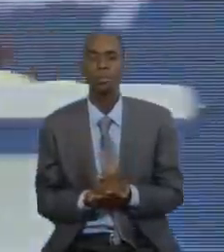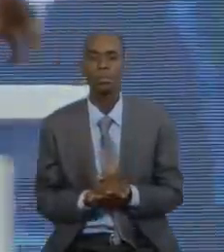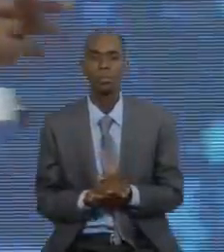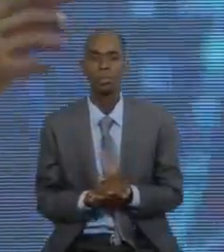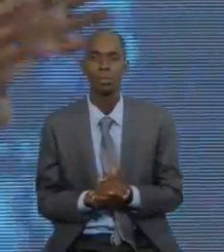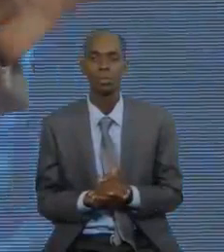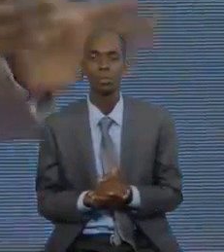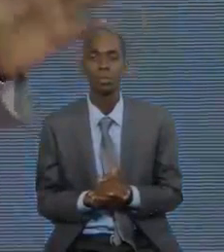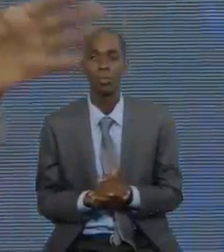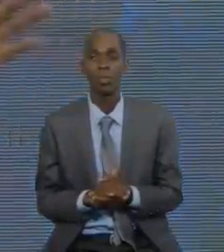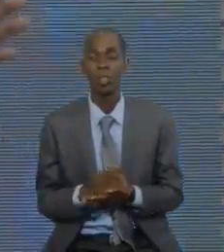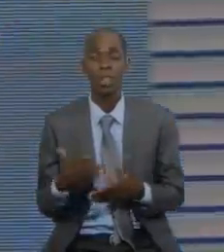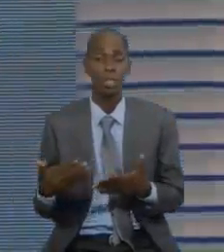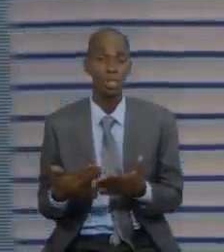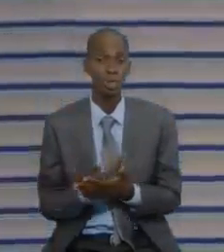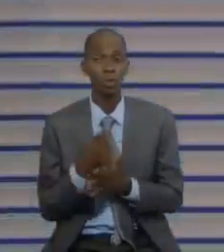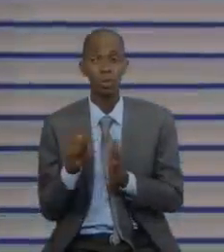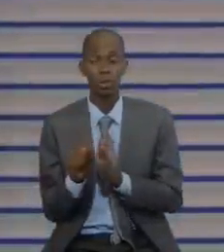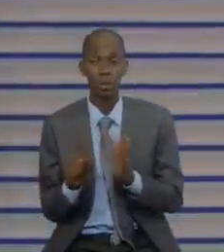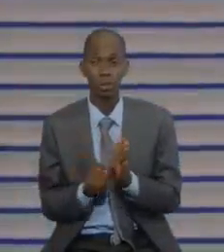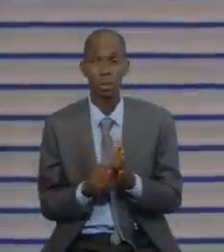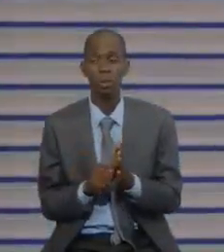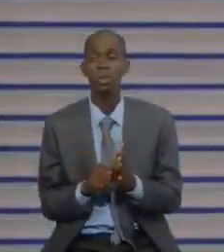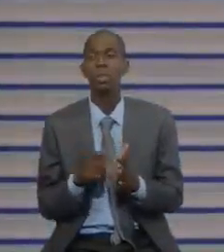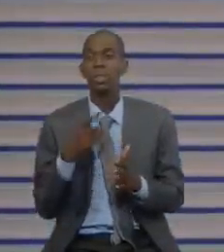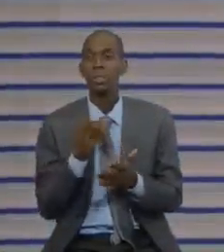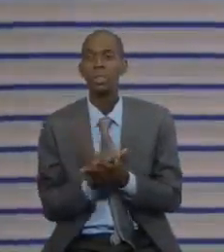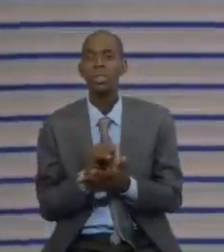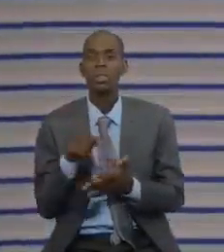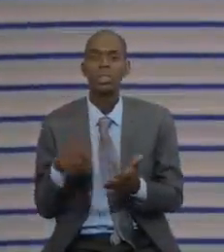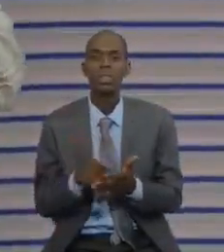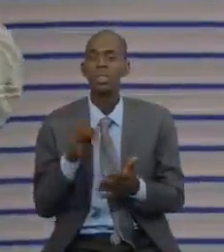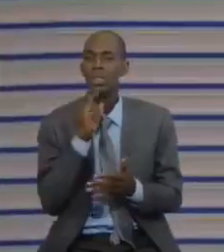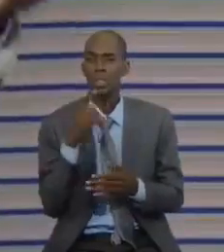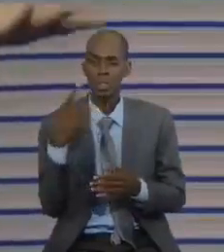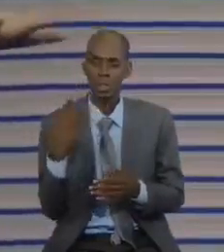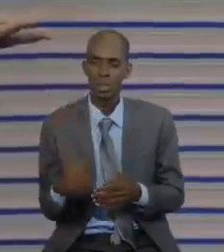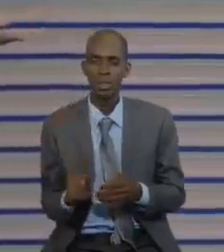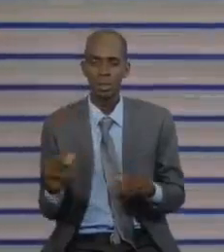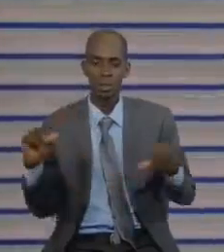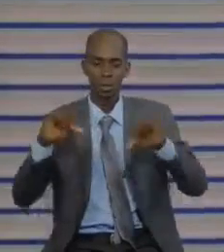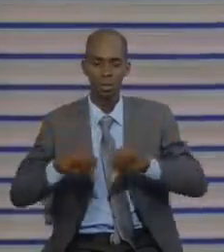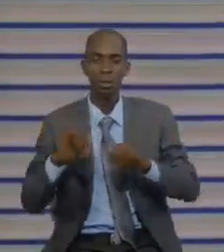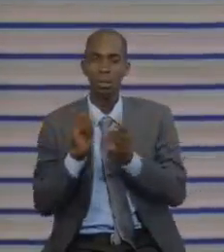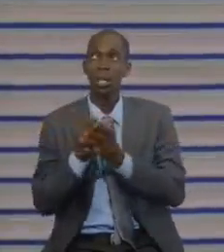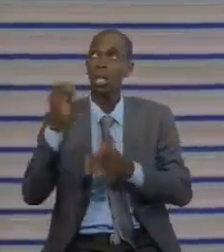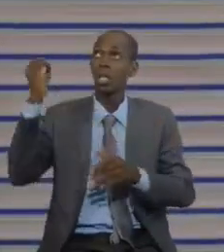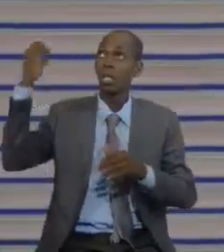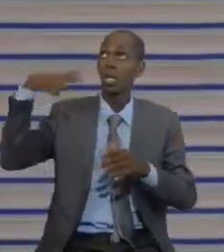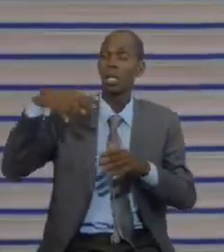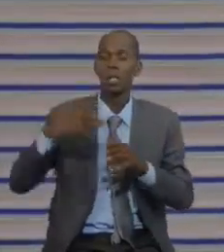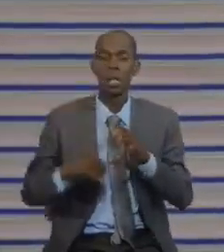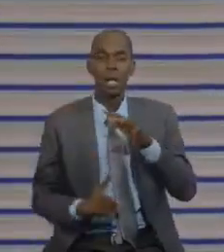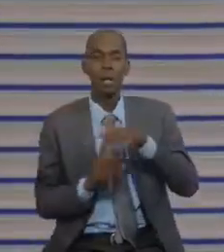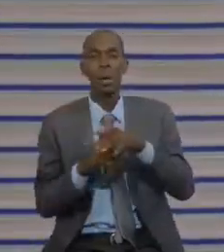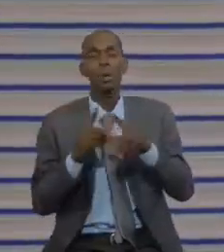New Testament, and this is the condemnation, that light has come, but men love